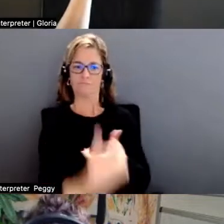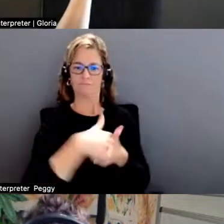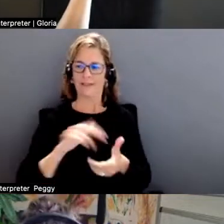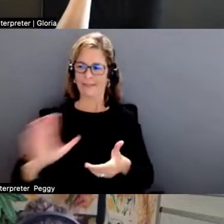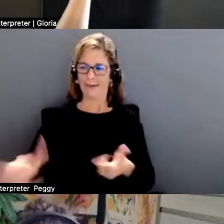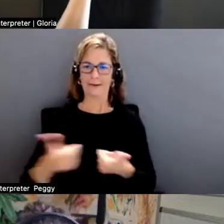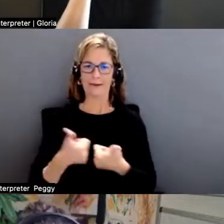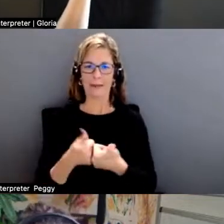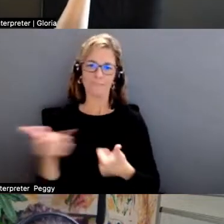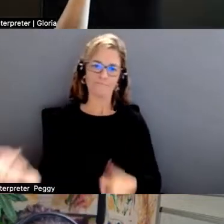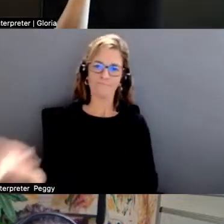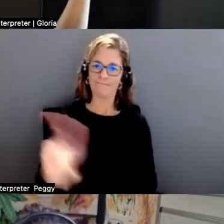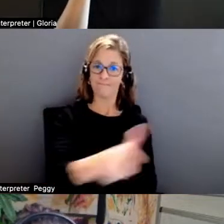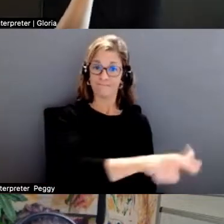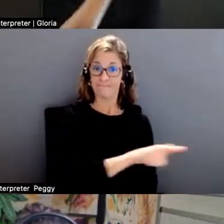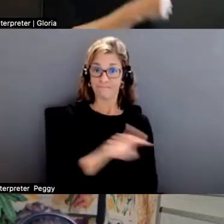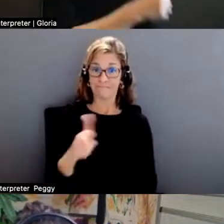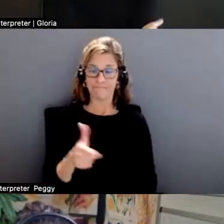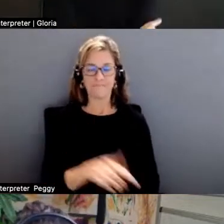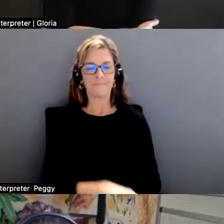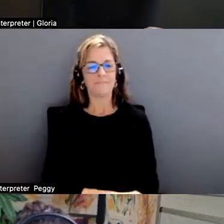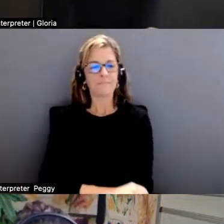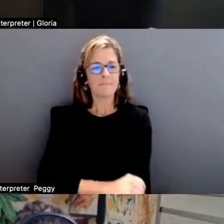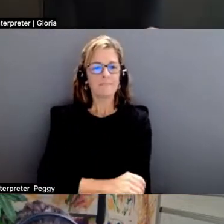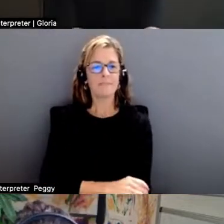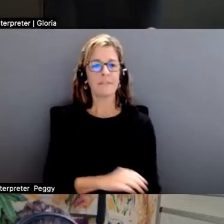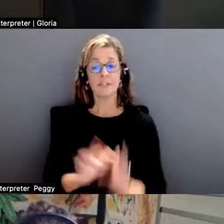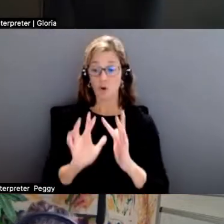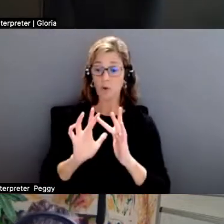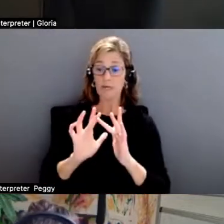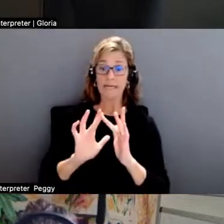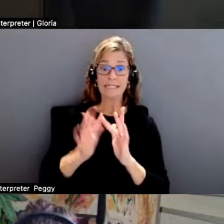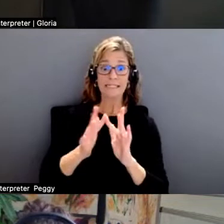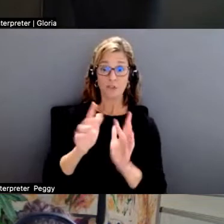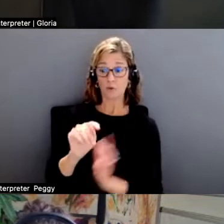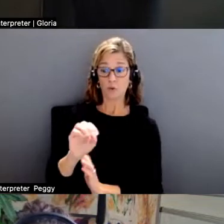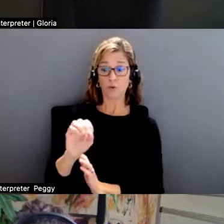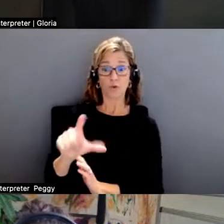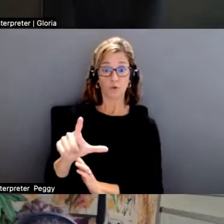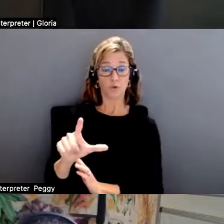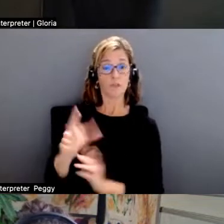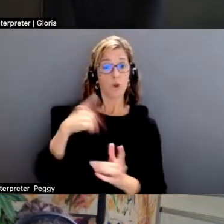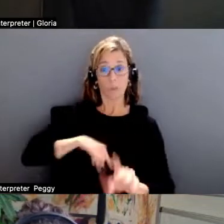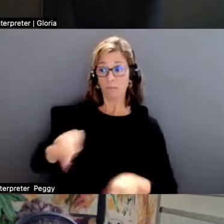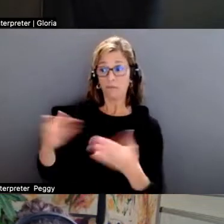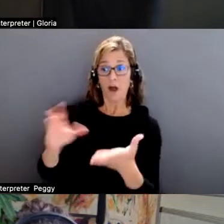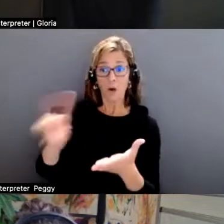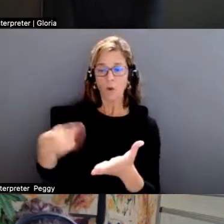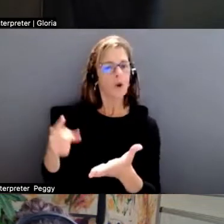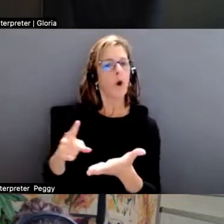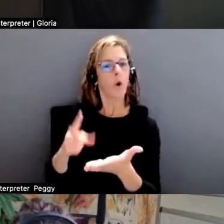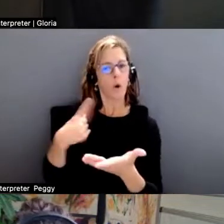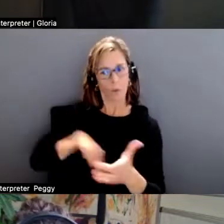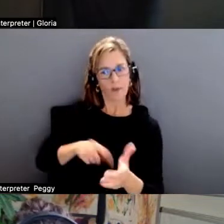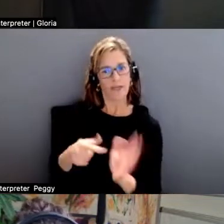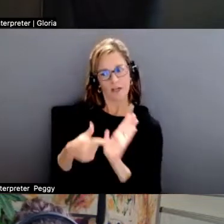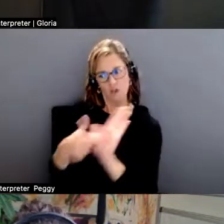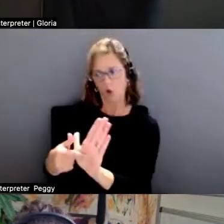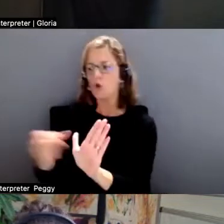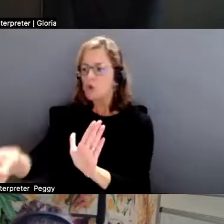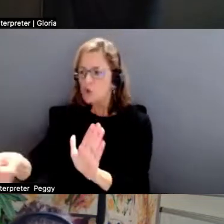As I mentioned, we do show them how to use these digital tools. So they gain those digital